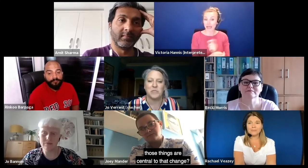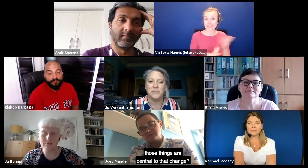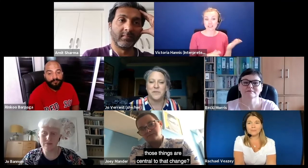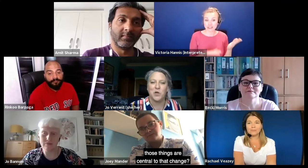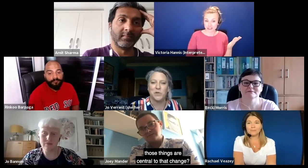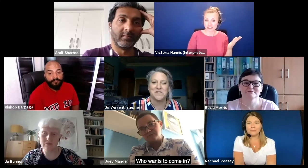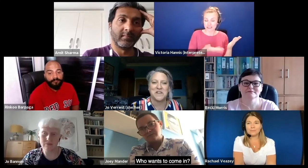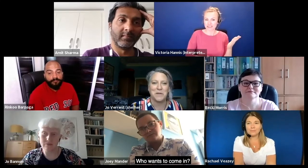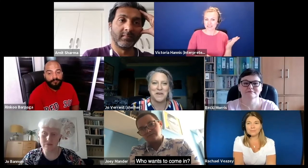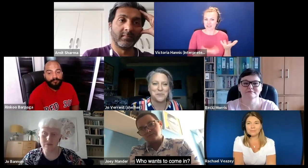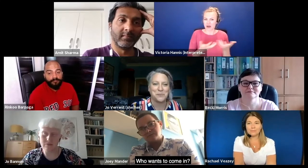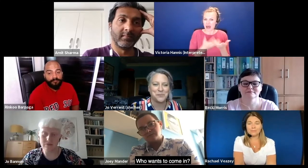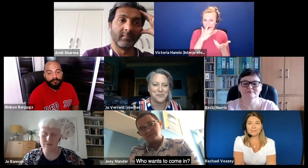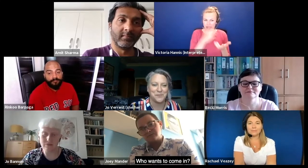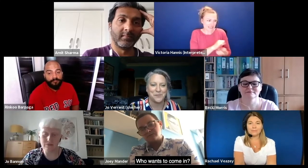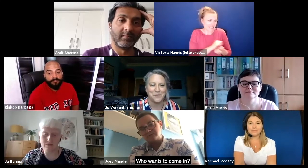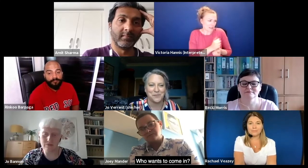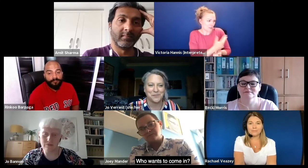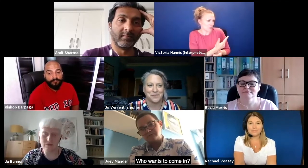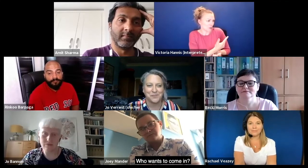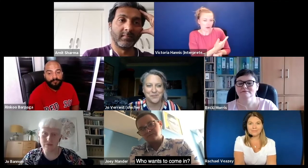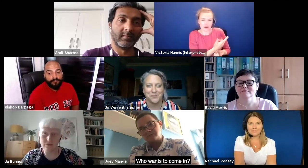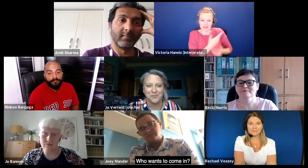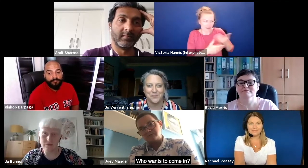change? Who wants to come in?